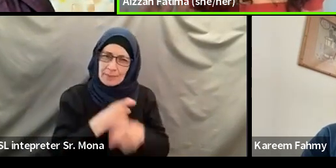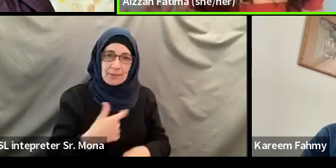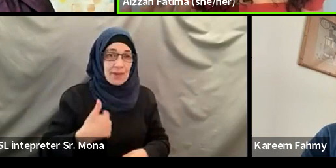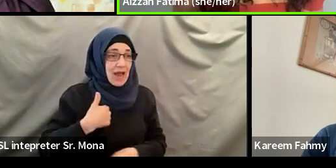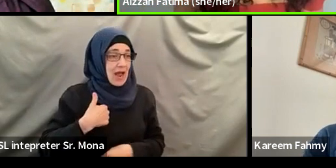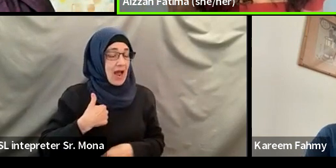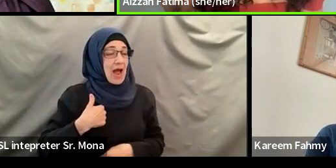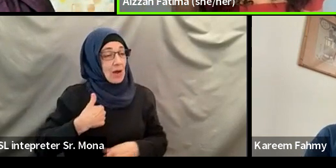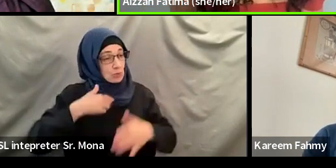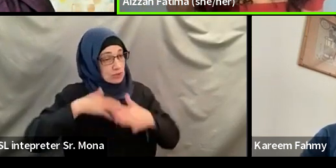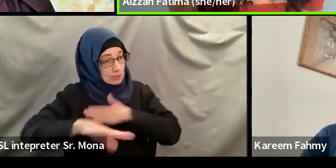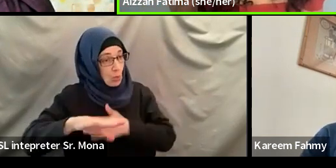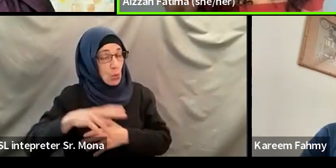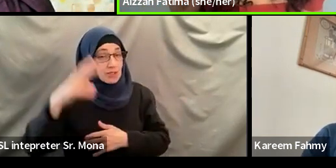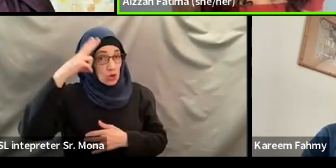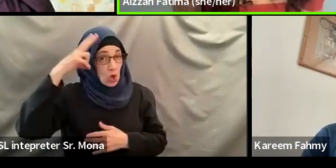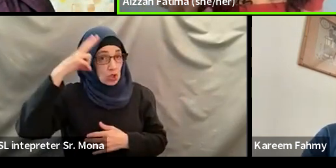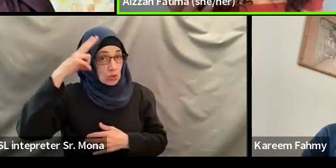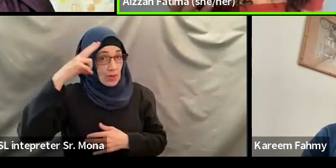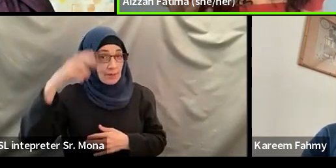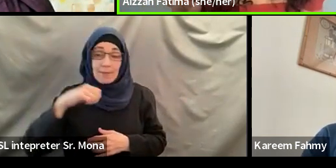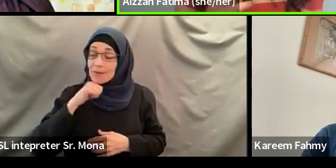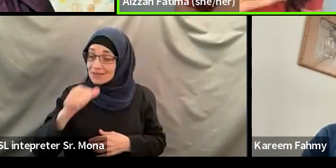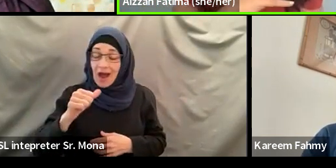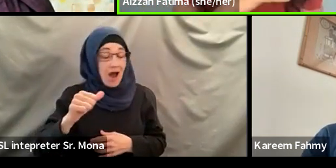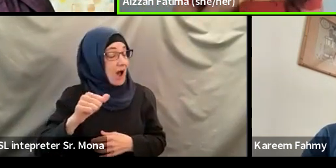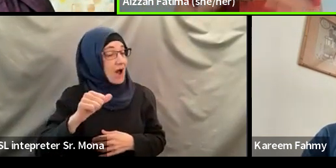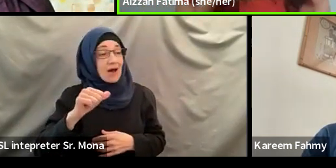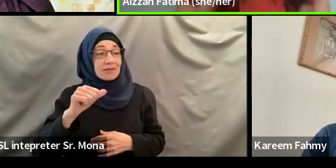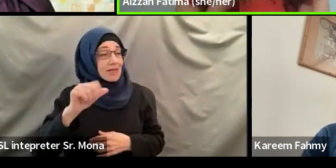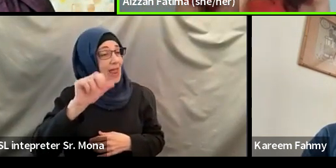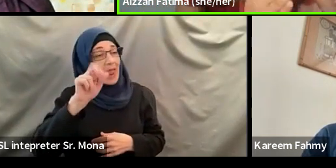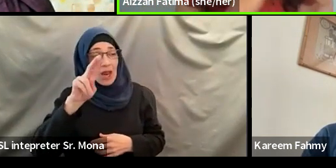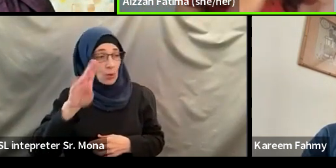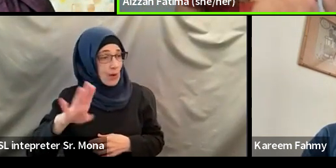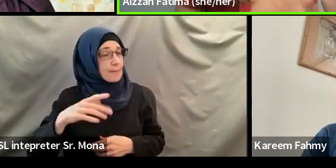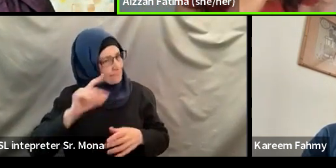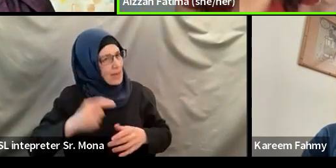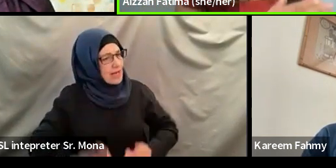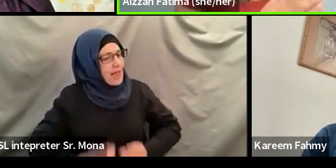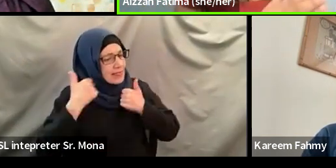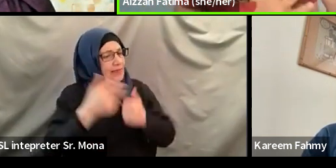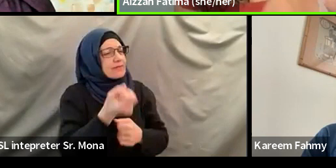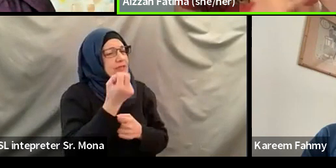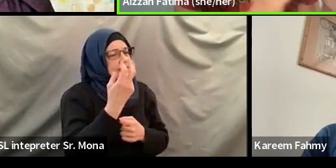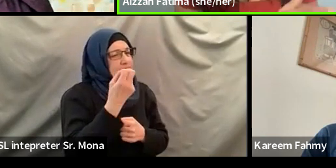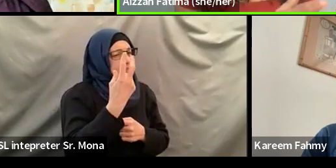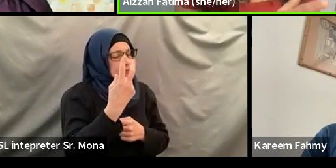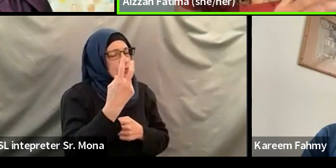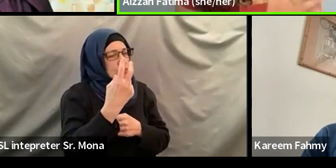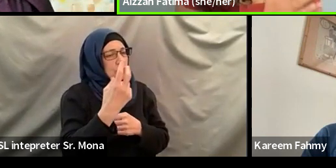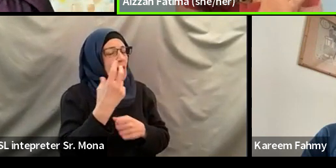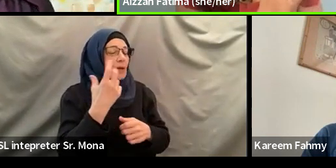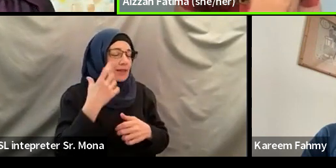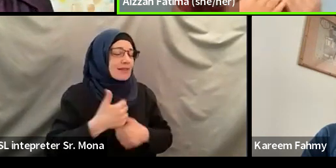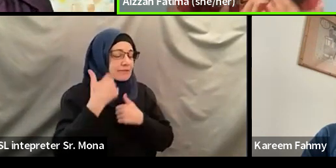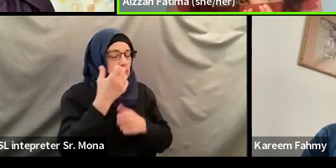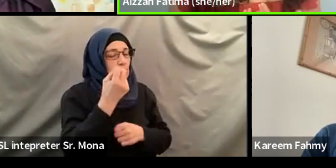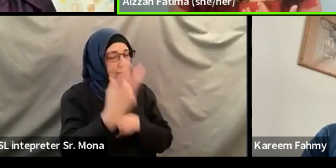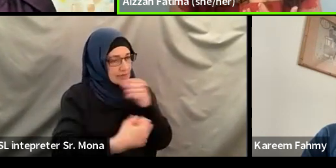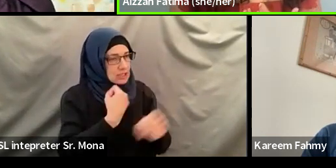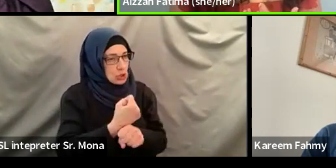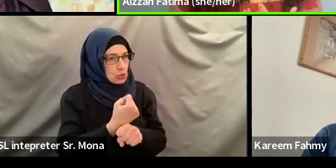in Saudi Arabia. I lived there for the first 12 years of my life. So very much embedded in Saudi culture, that was it. And